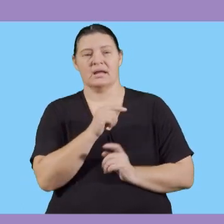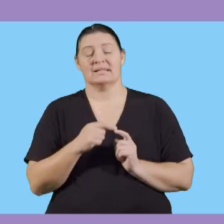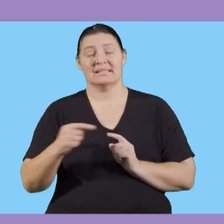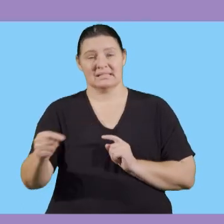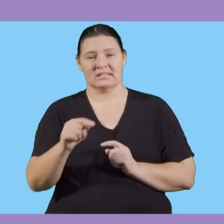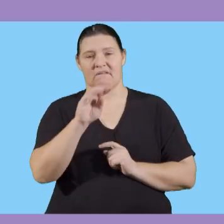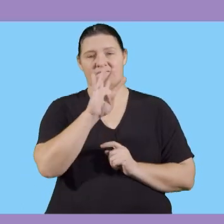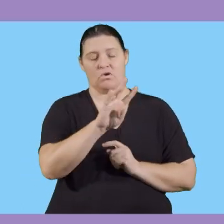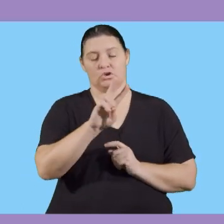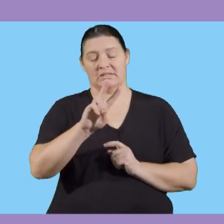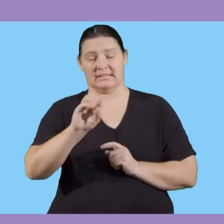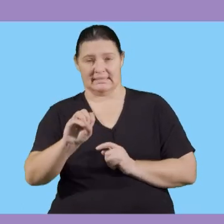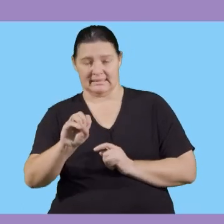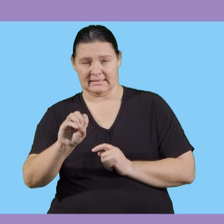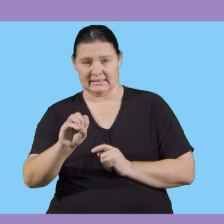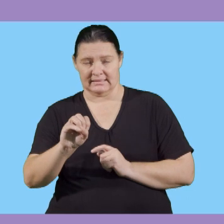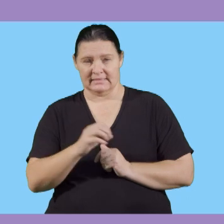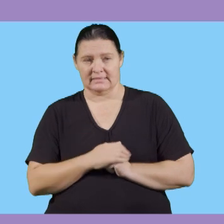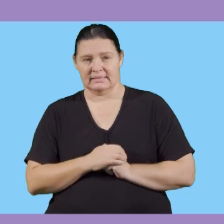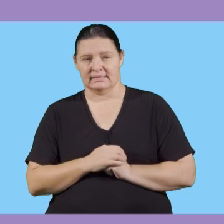our distance there is